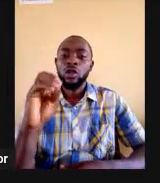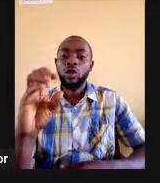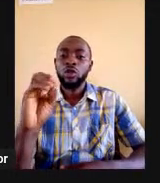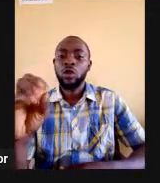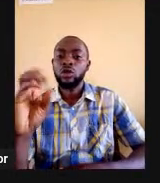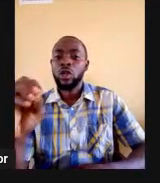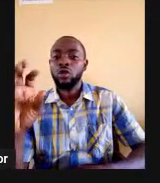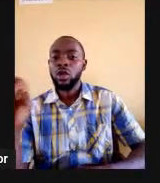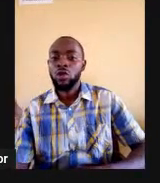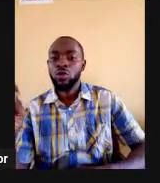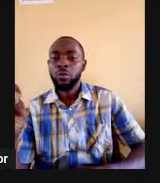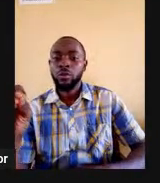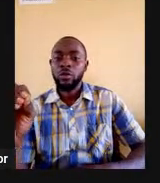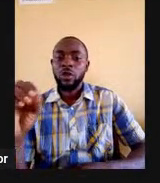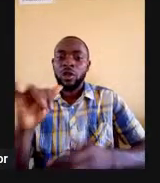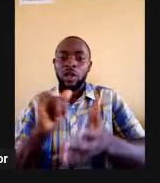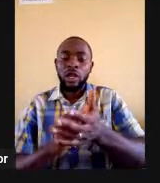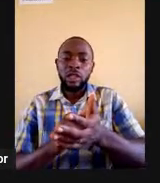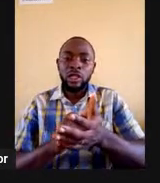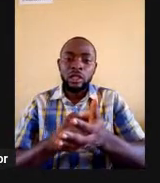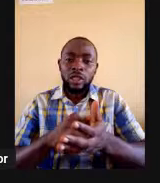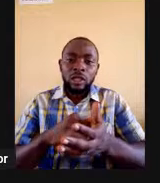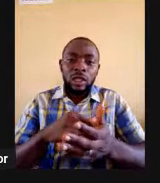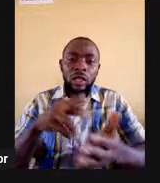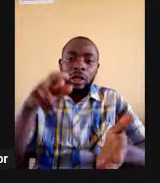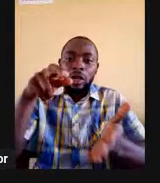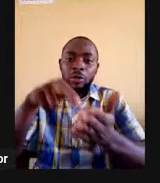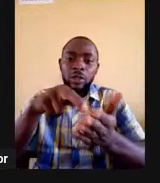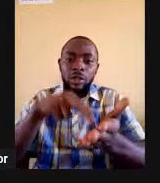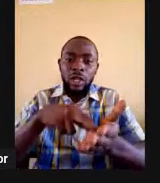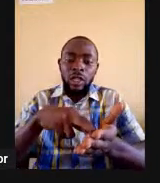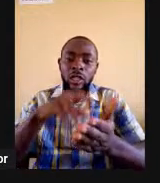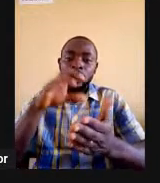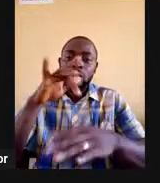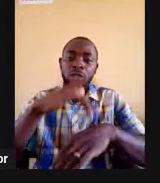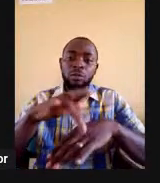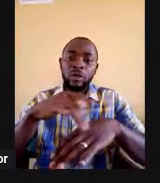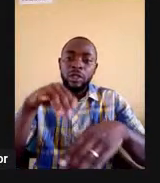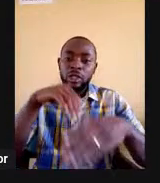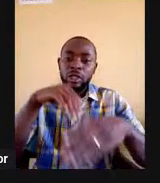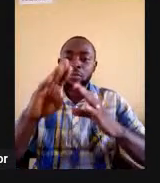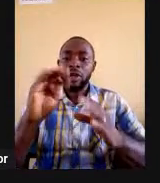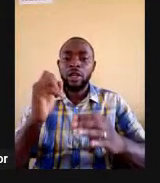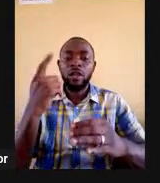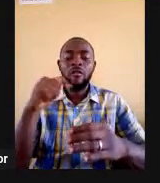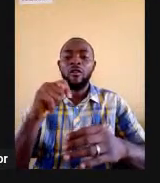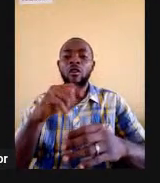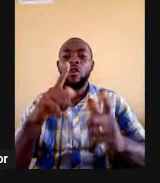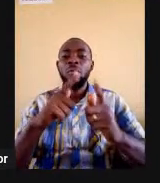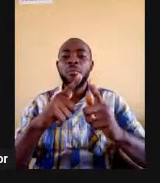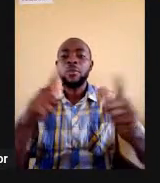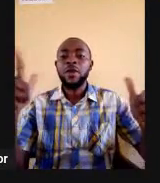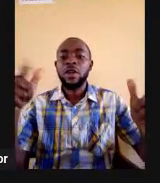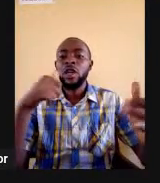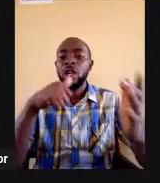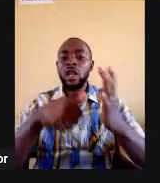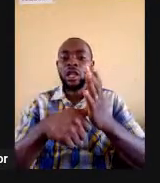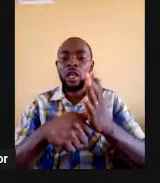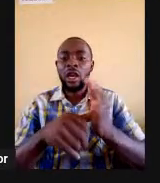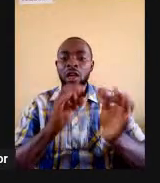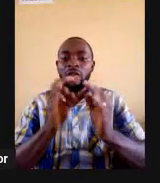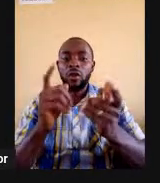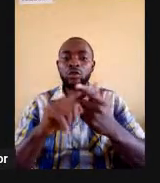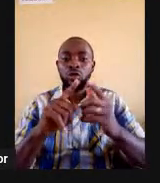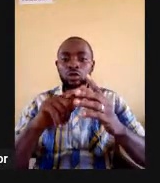1000000. That is to represent space in binary. Then for capital, if I want to write a capital letter now, I need to start the binary